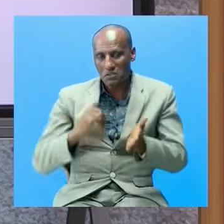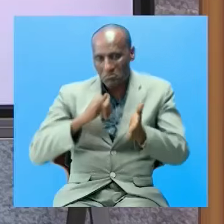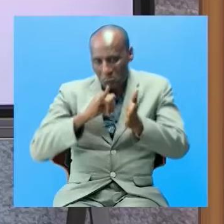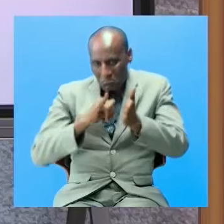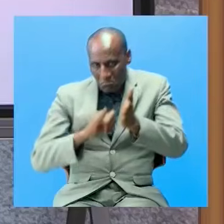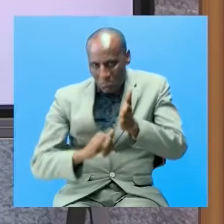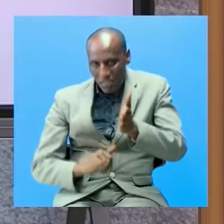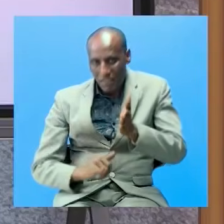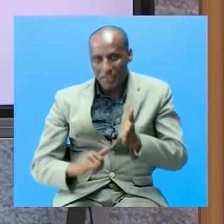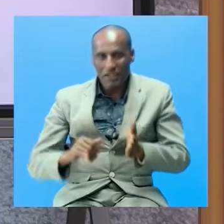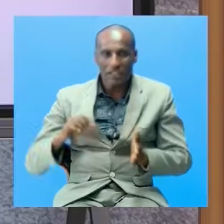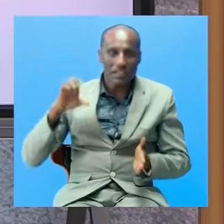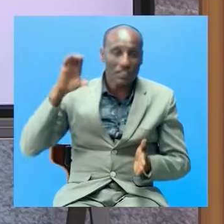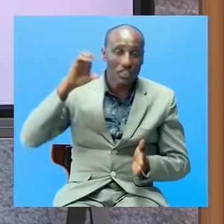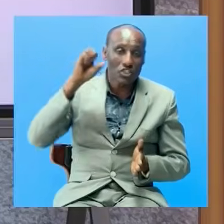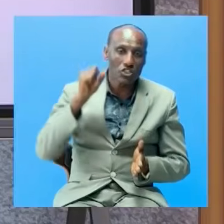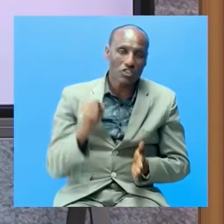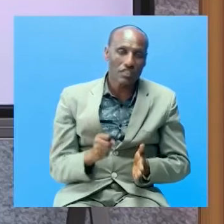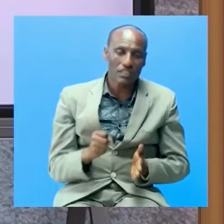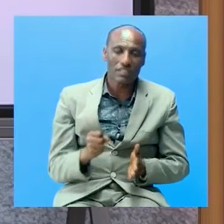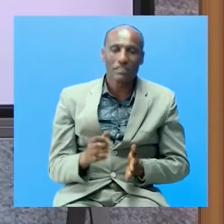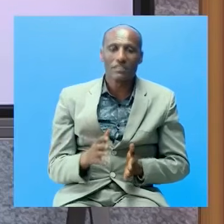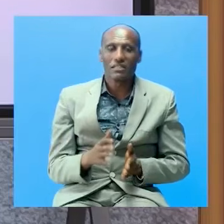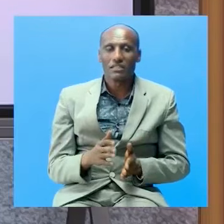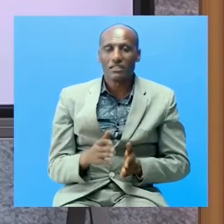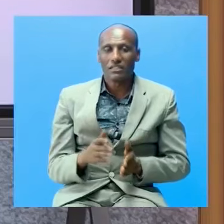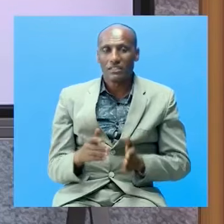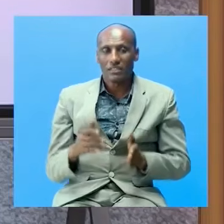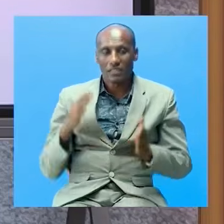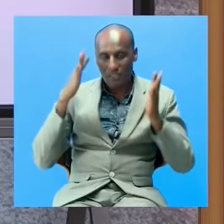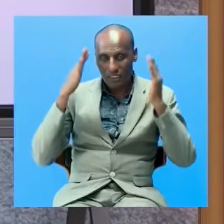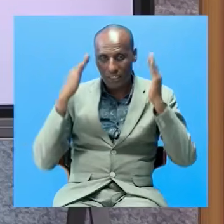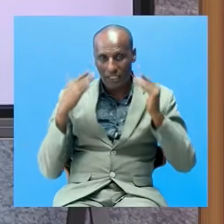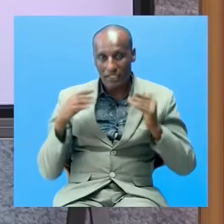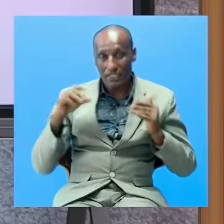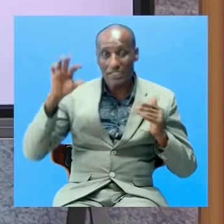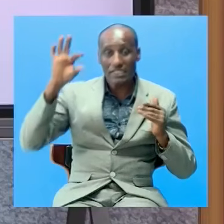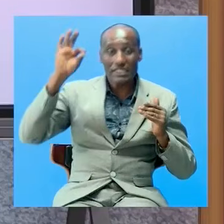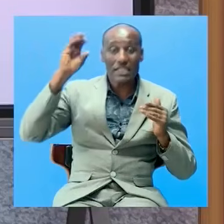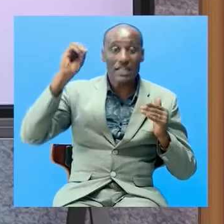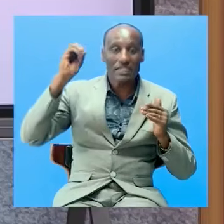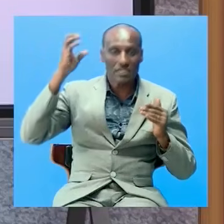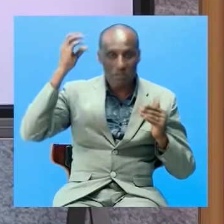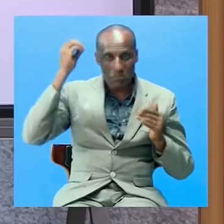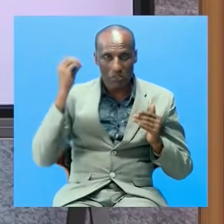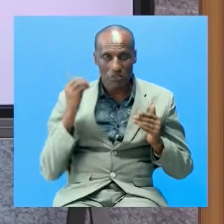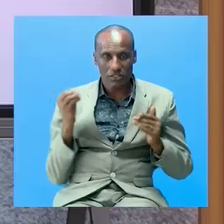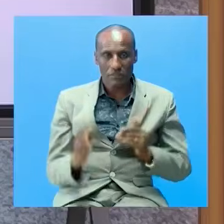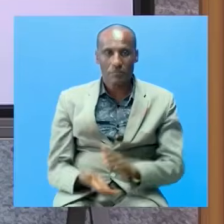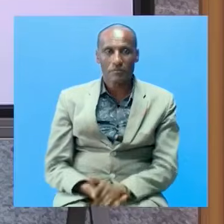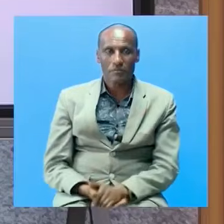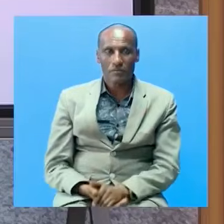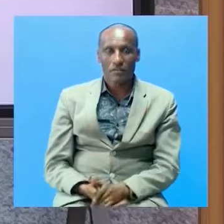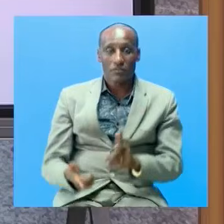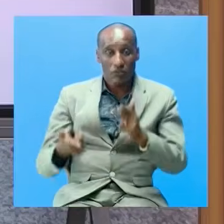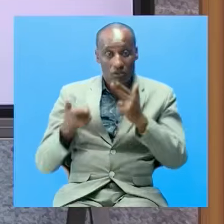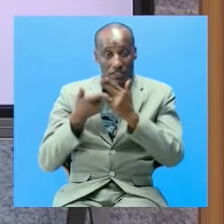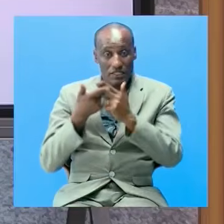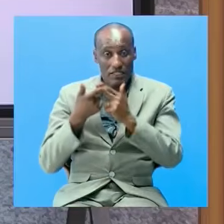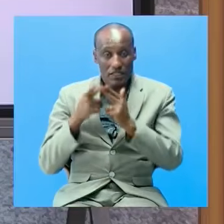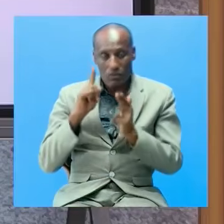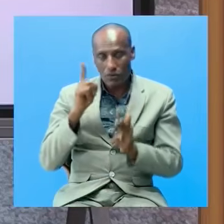is, yes, something which is less, a little less than shall, but its possibility rate